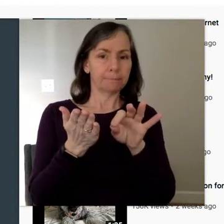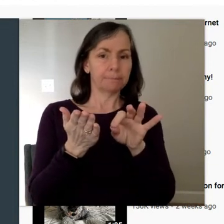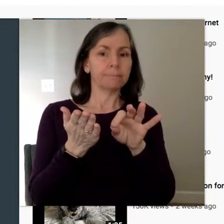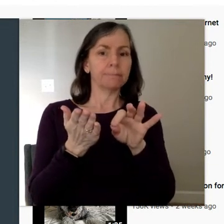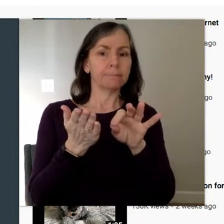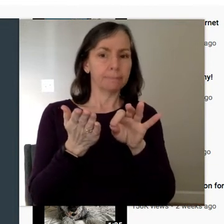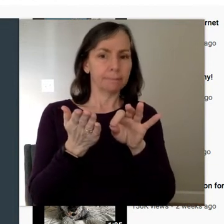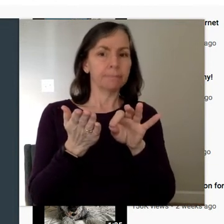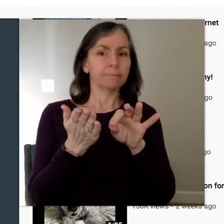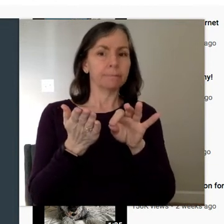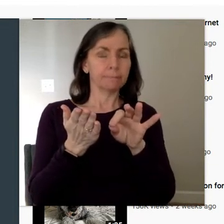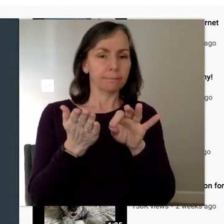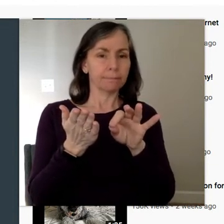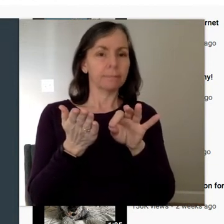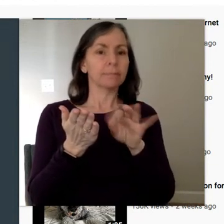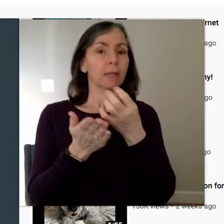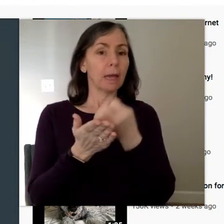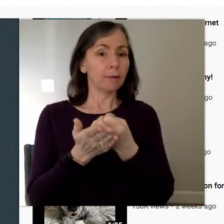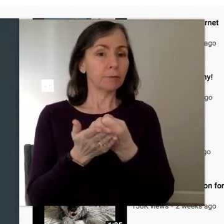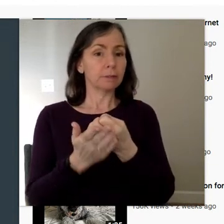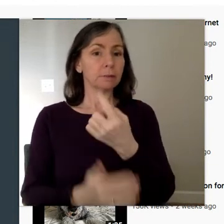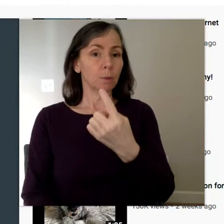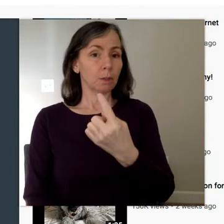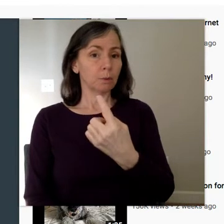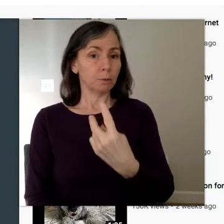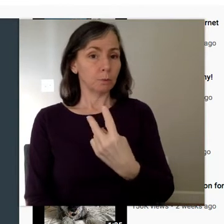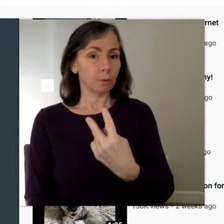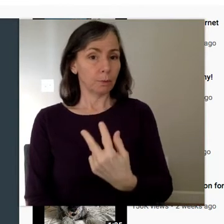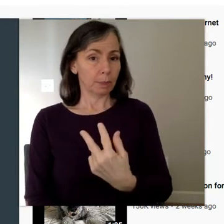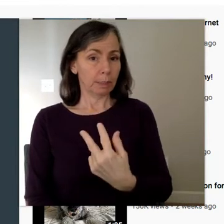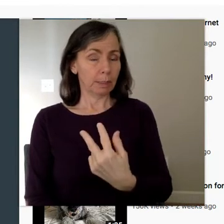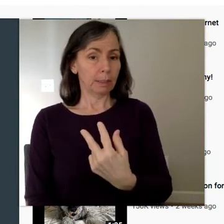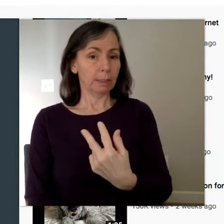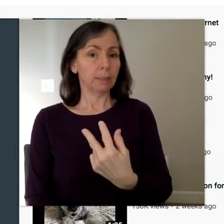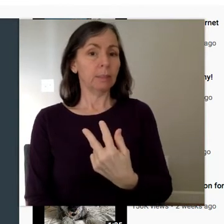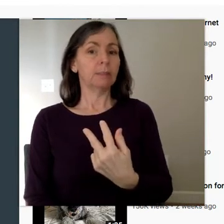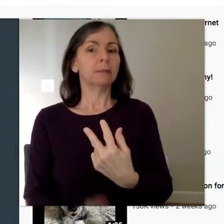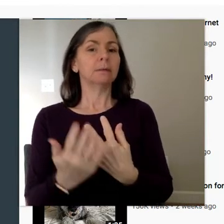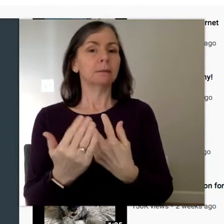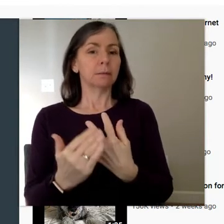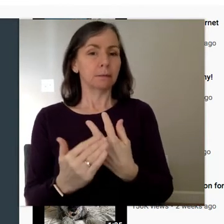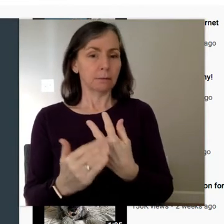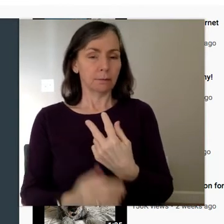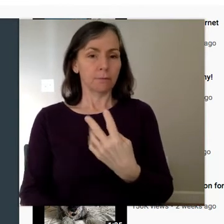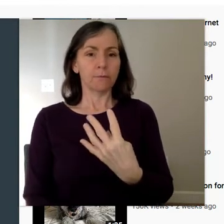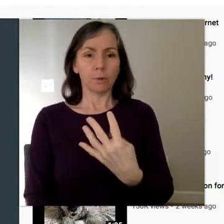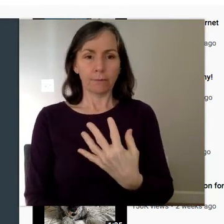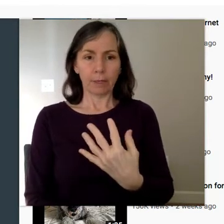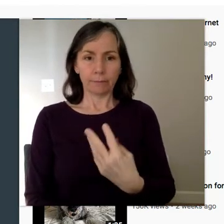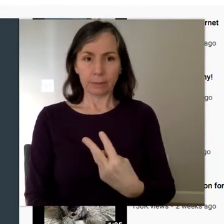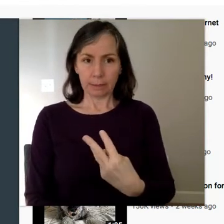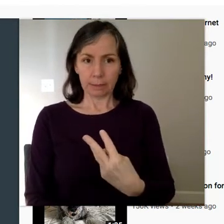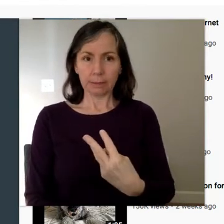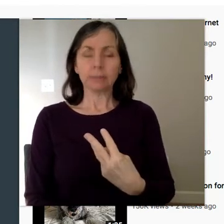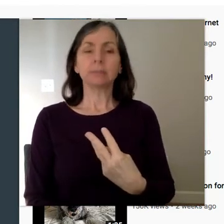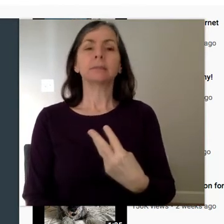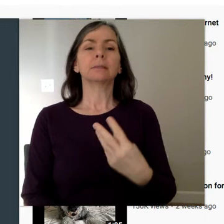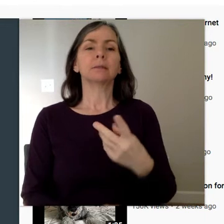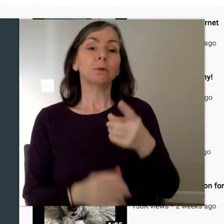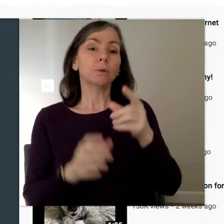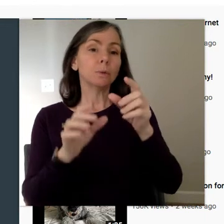this. 1, 2, 3 pieces of evidence, 4, 5, 6. So you can